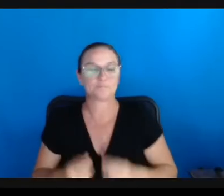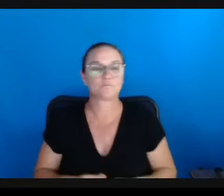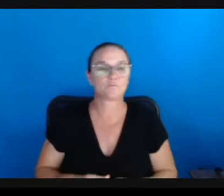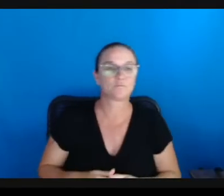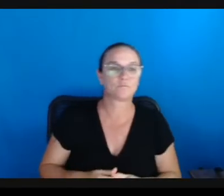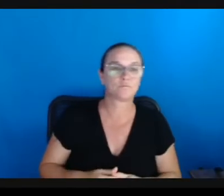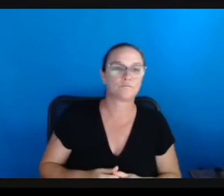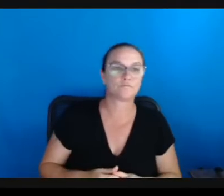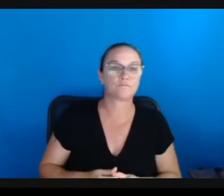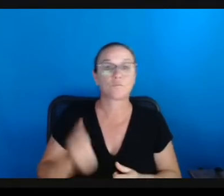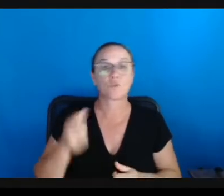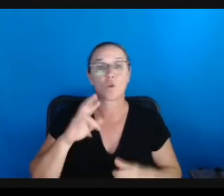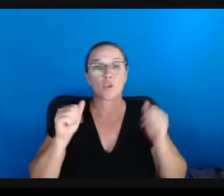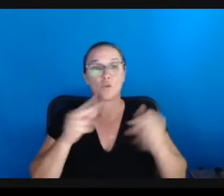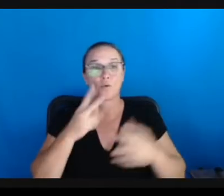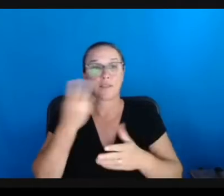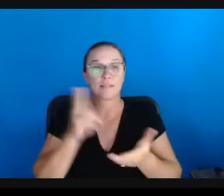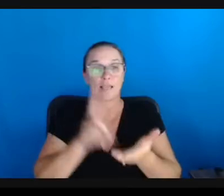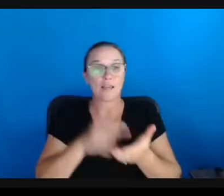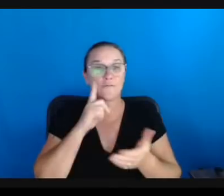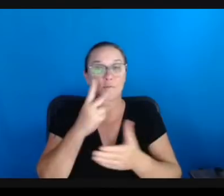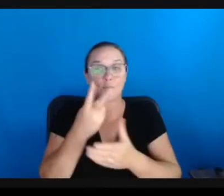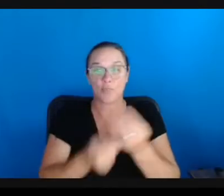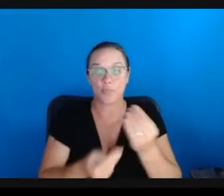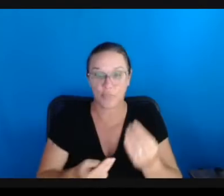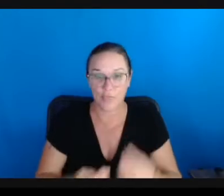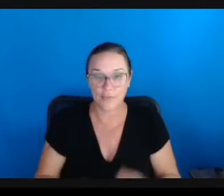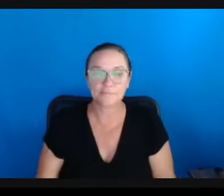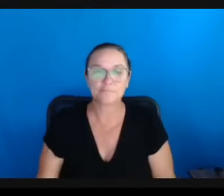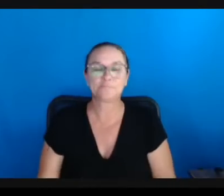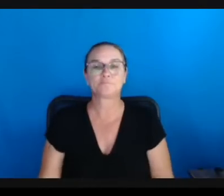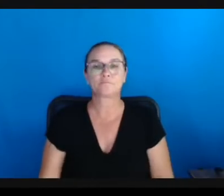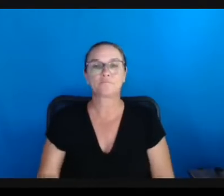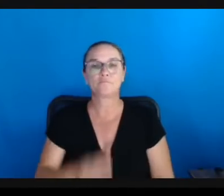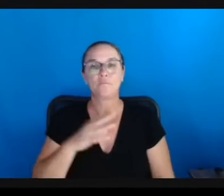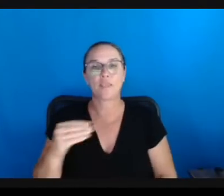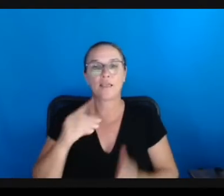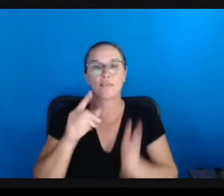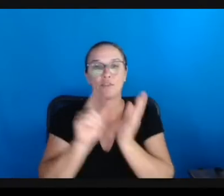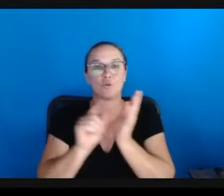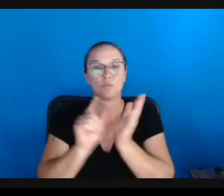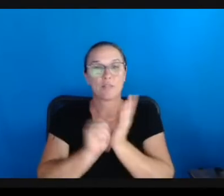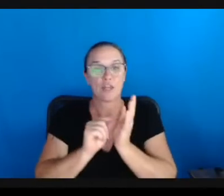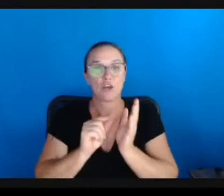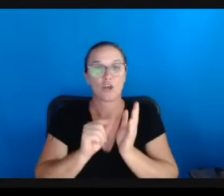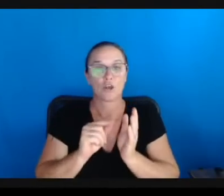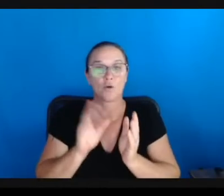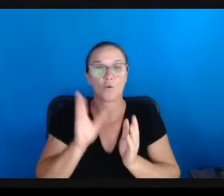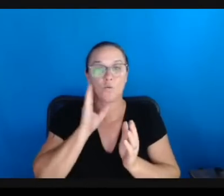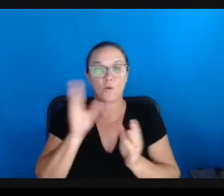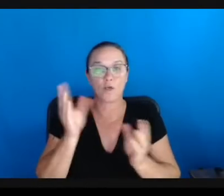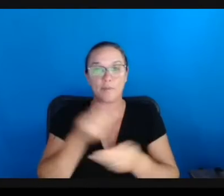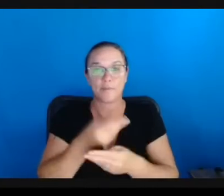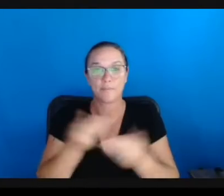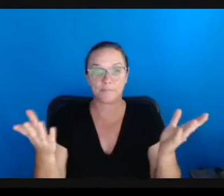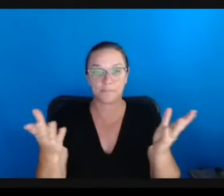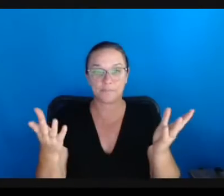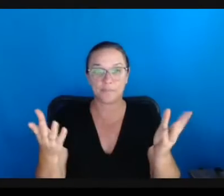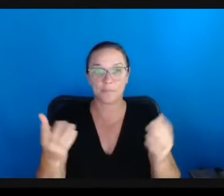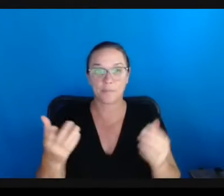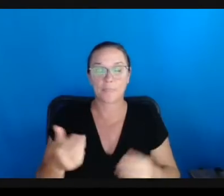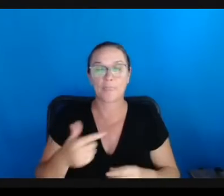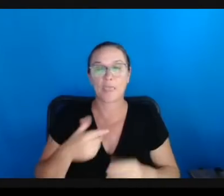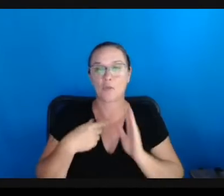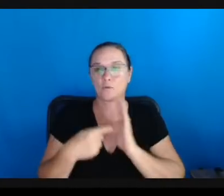Or you can sign up for both. And our newsletter is about to come out. I was holding off until, I'll show you in a